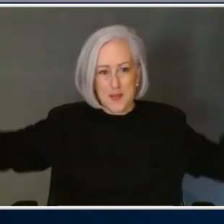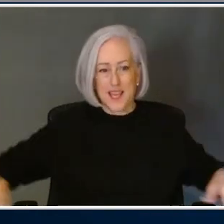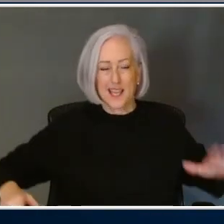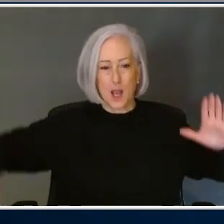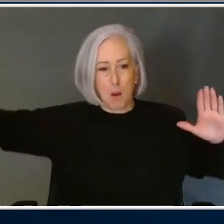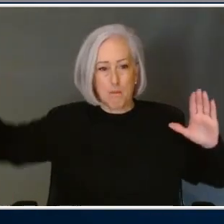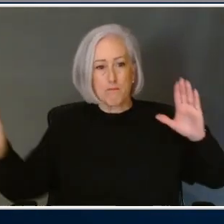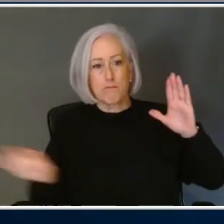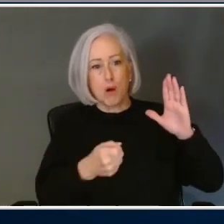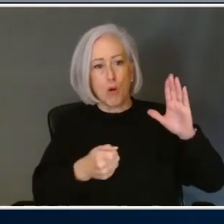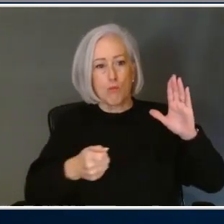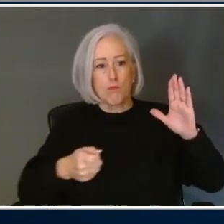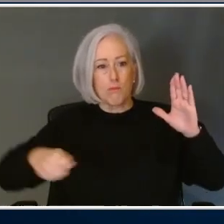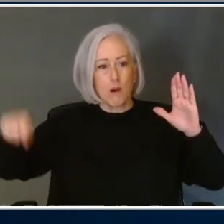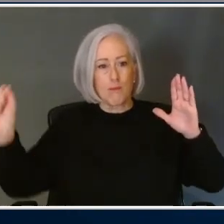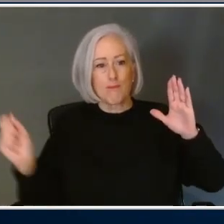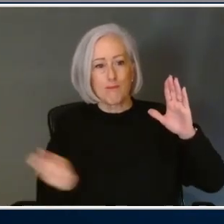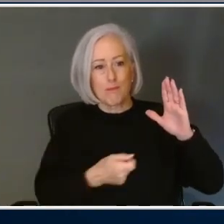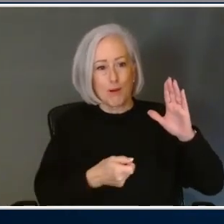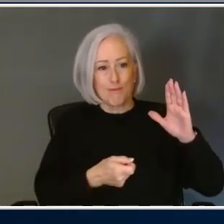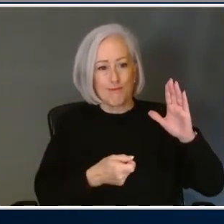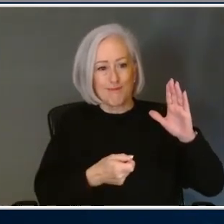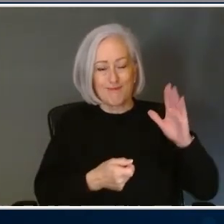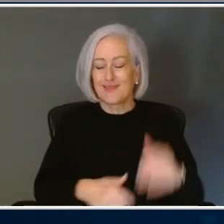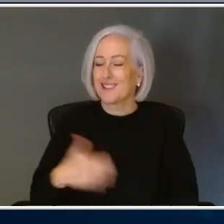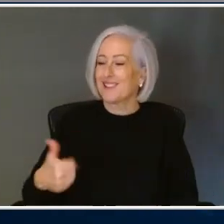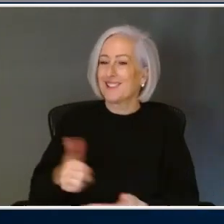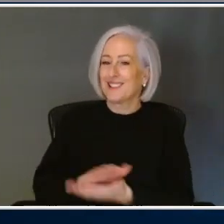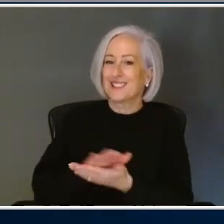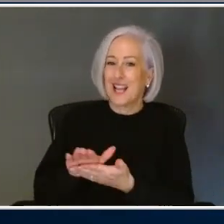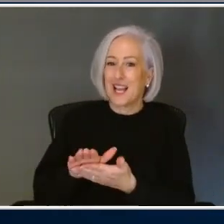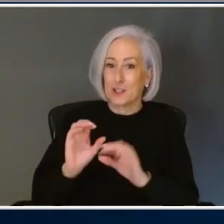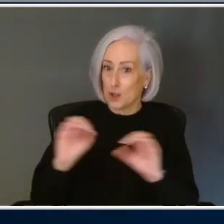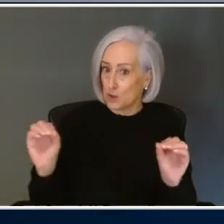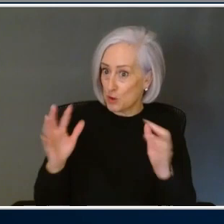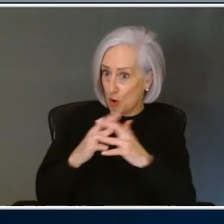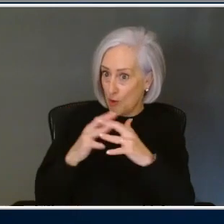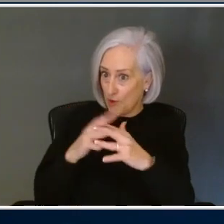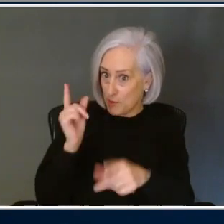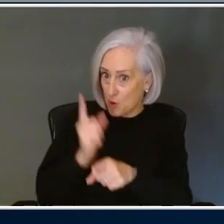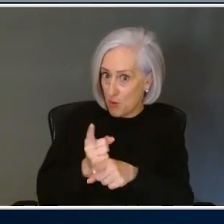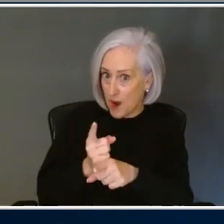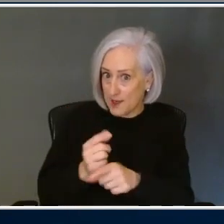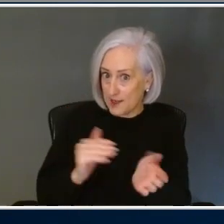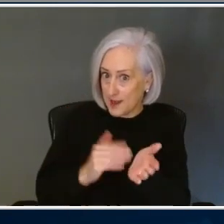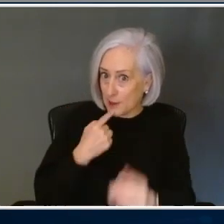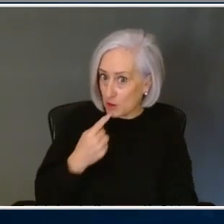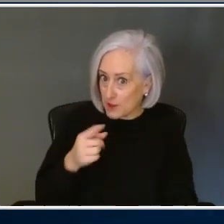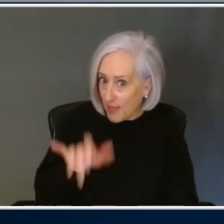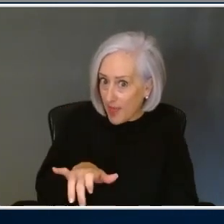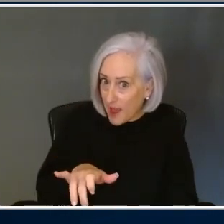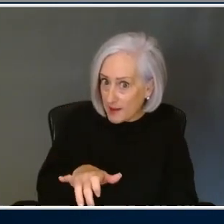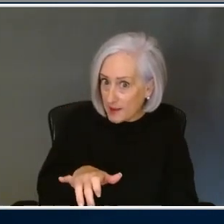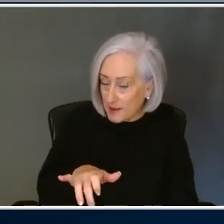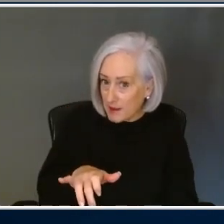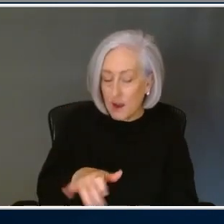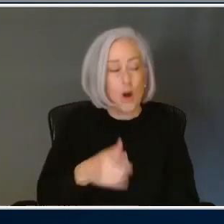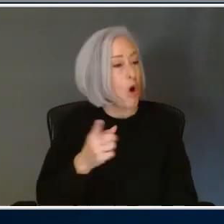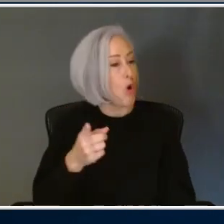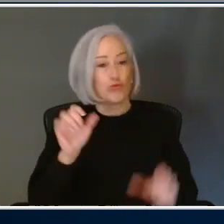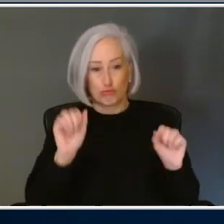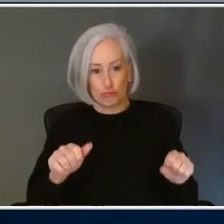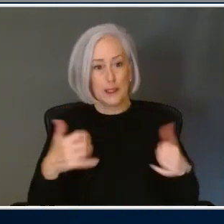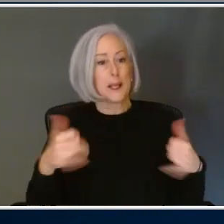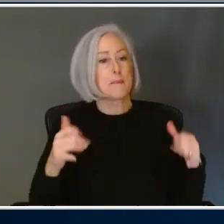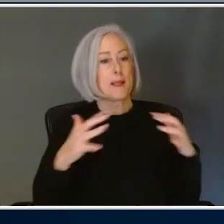Nice. Very well-rounded kid. But no football anymore. Is that doctor's orders? No. You're free to do it. Okay.